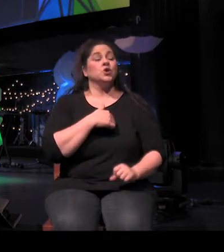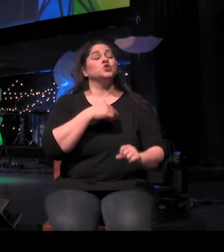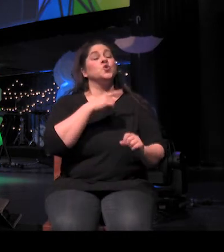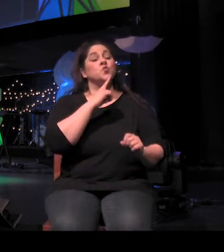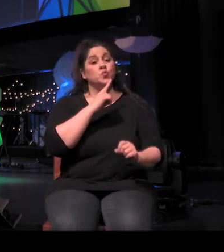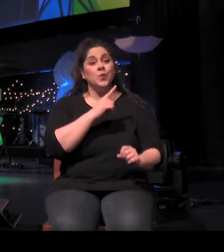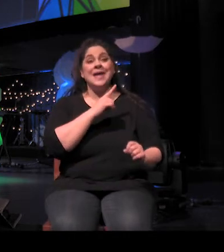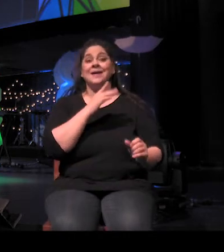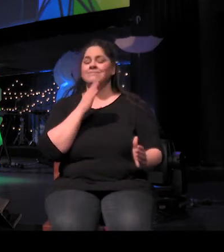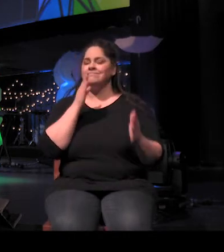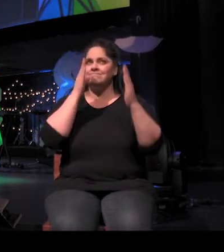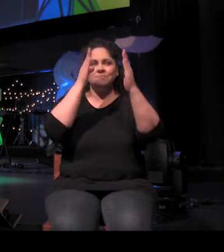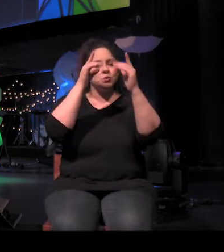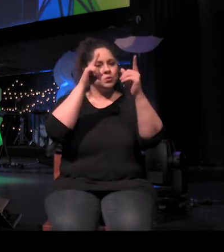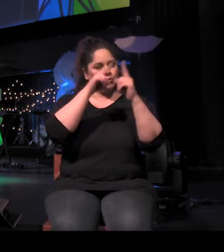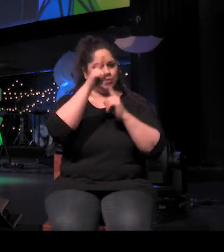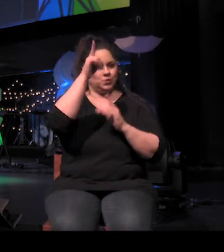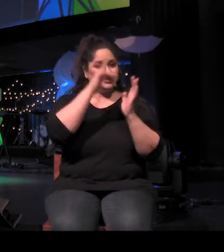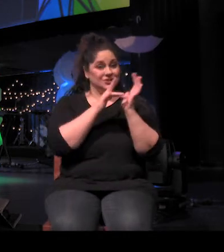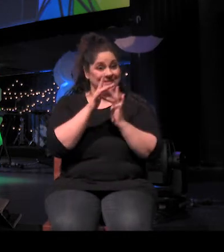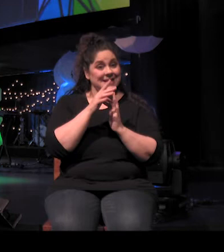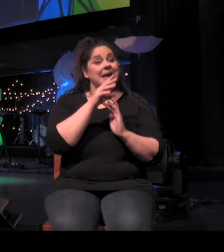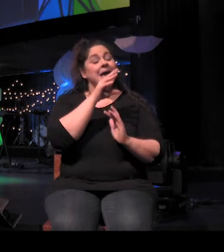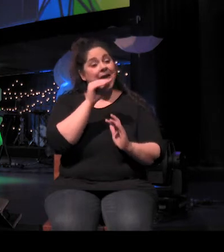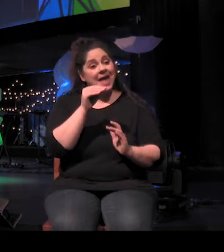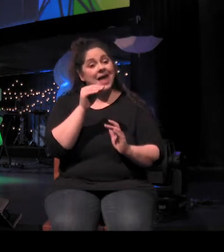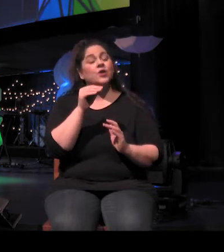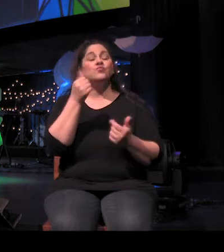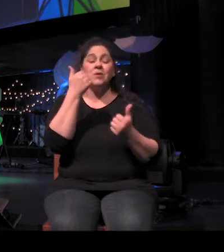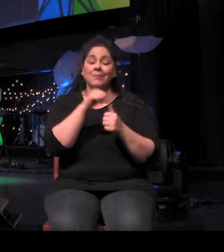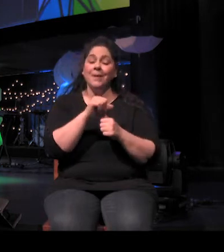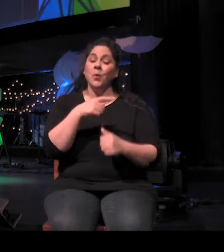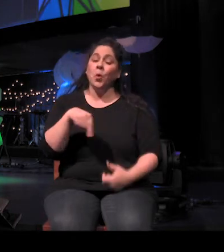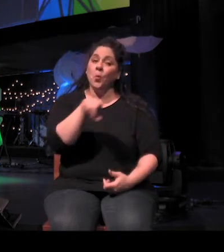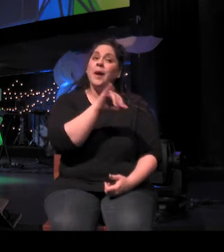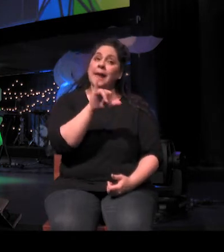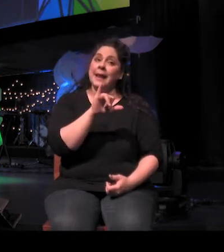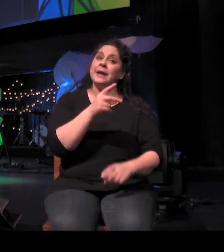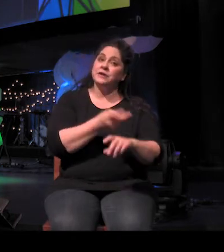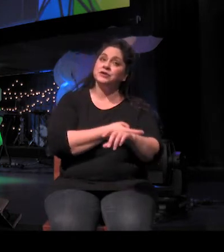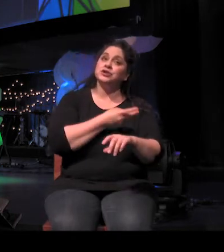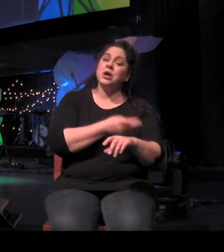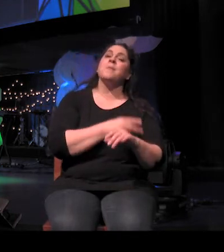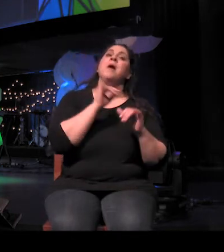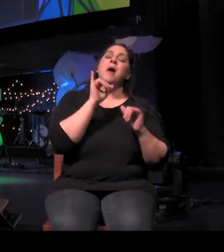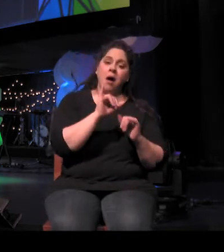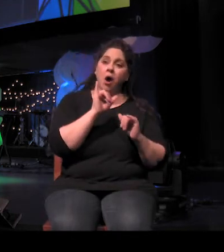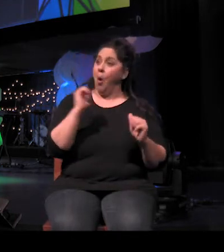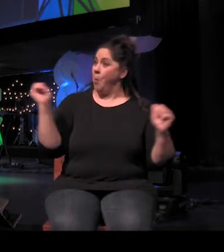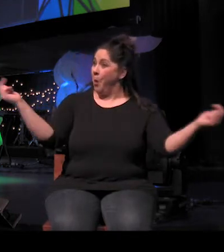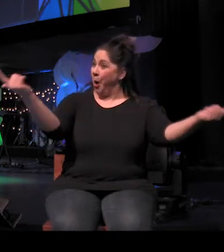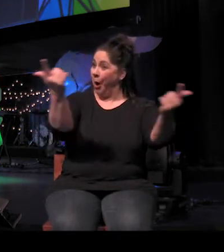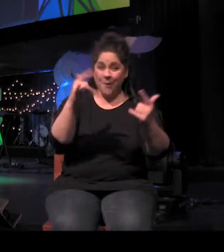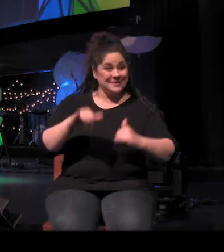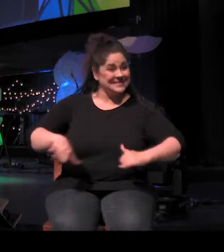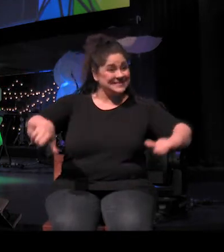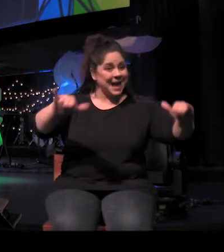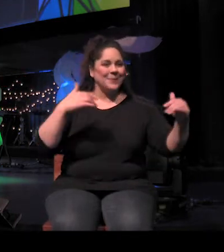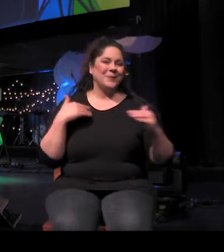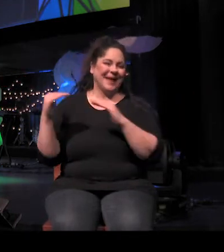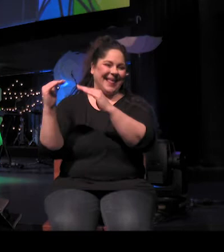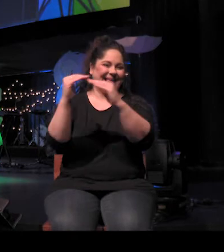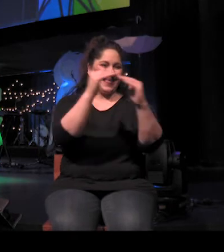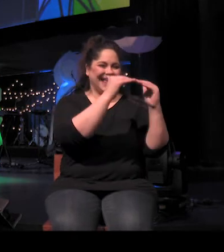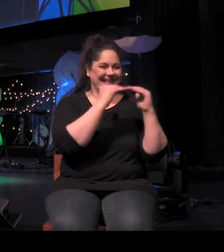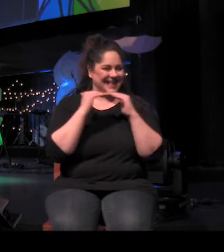savior, our shepherd, and by reminding us that we're all sheep. Because when we know we're sheep, it is the great equalizer, isn't it? We all started from